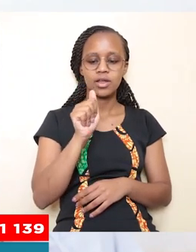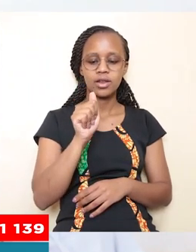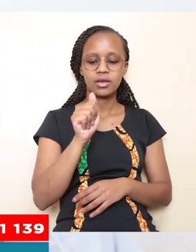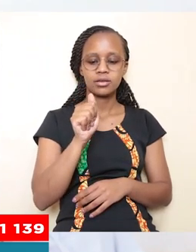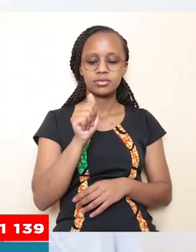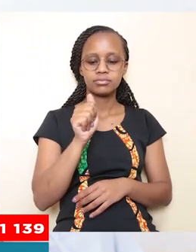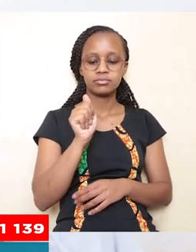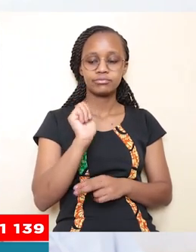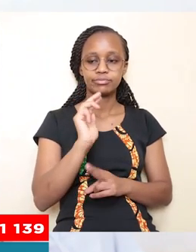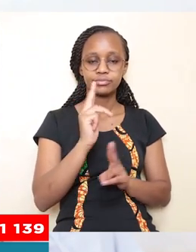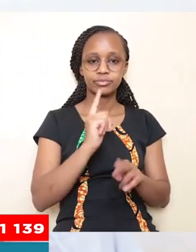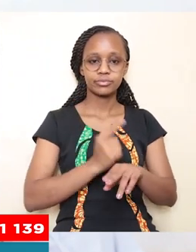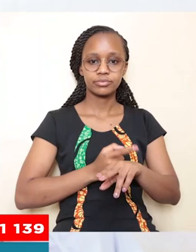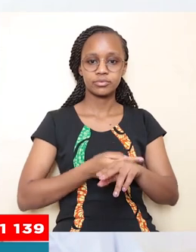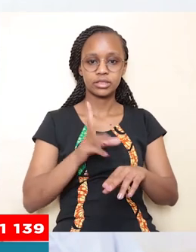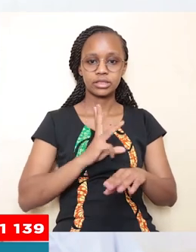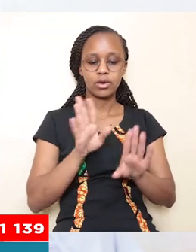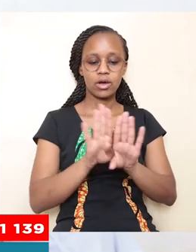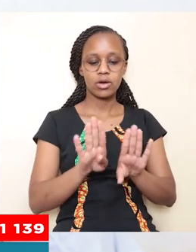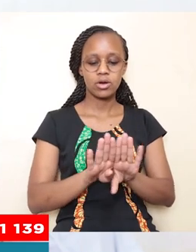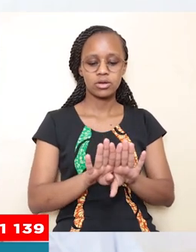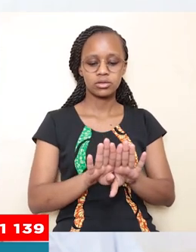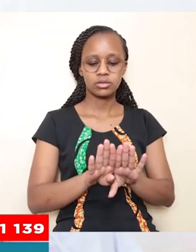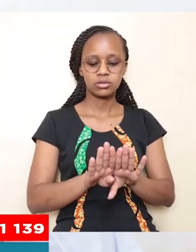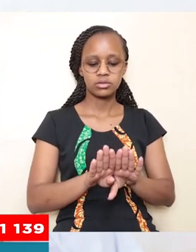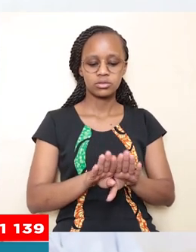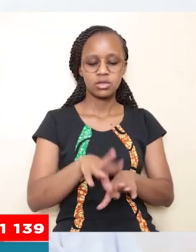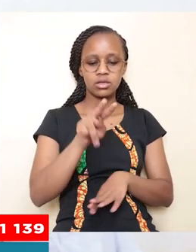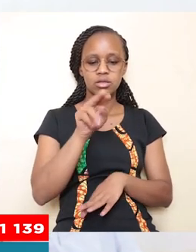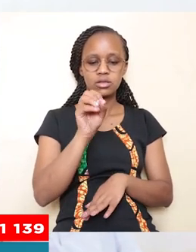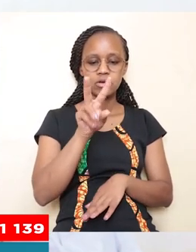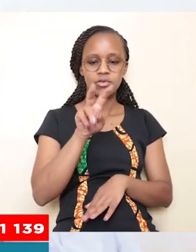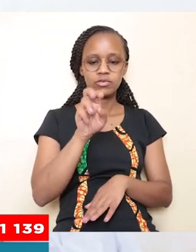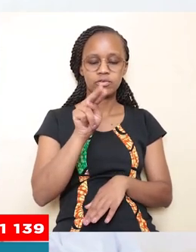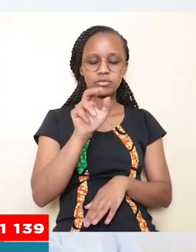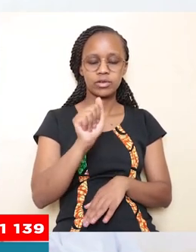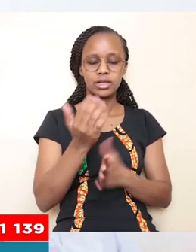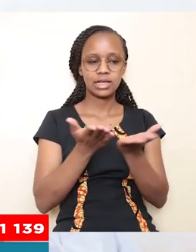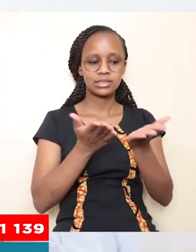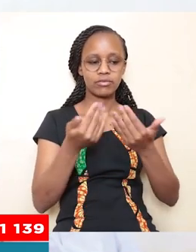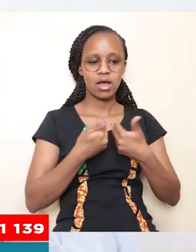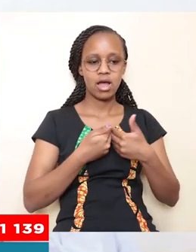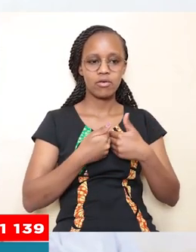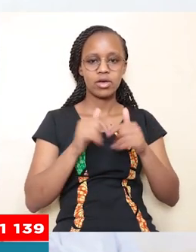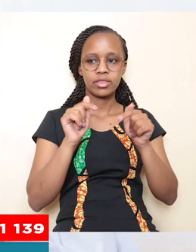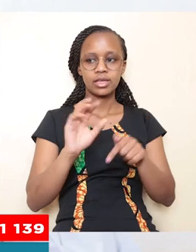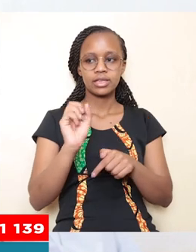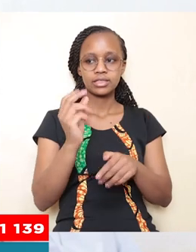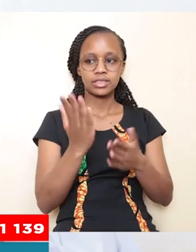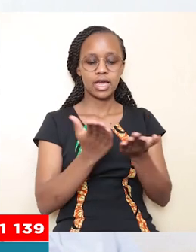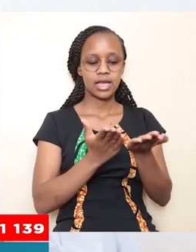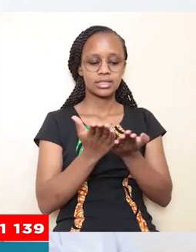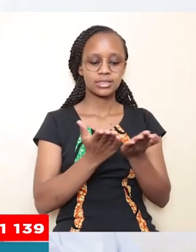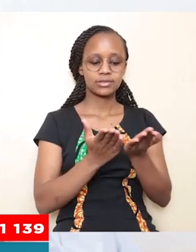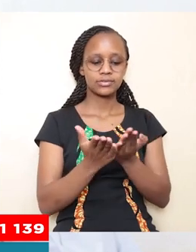And as usual, we always close our novena with the masses. And therefore, this is the second